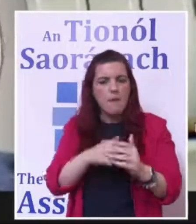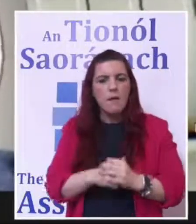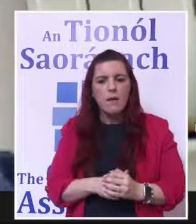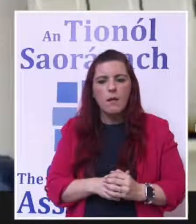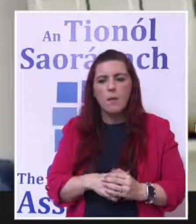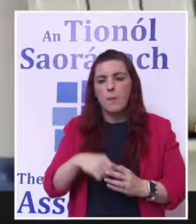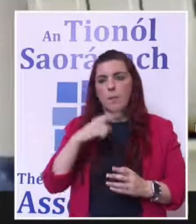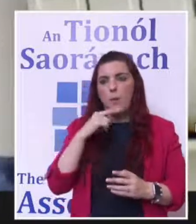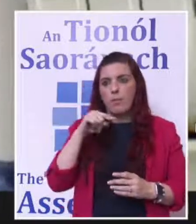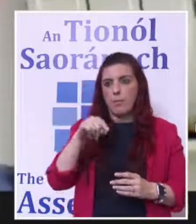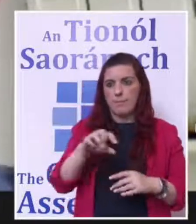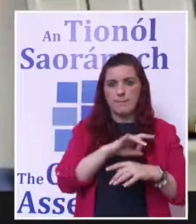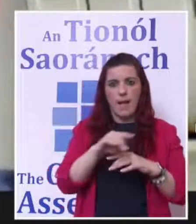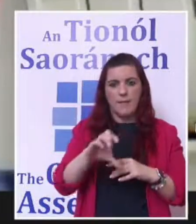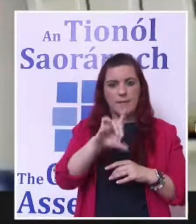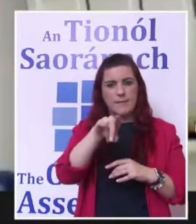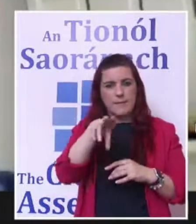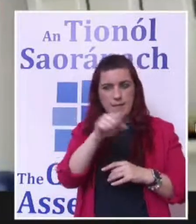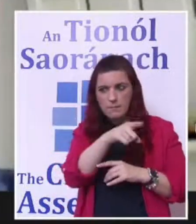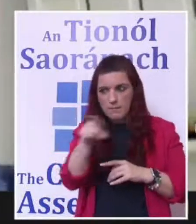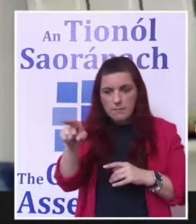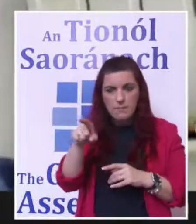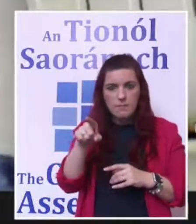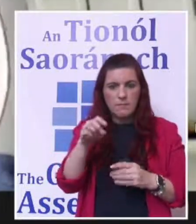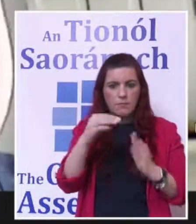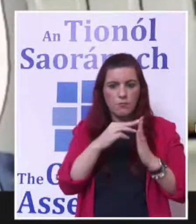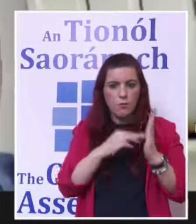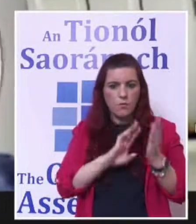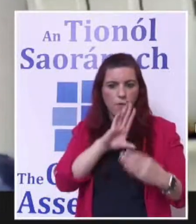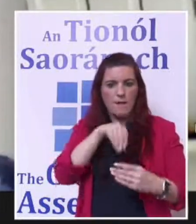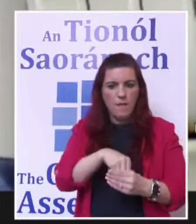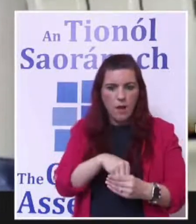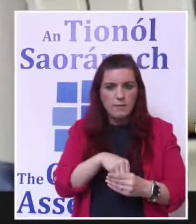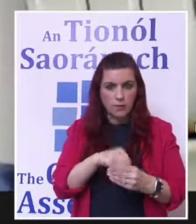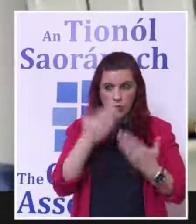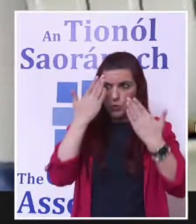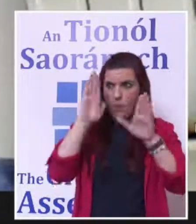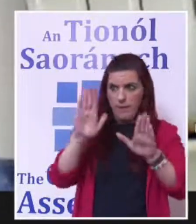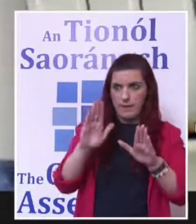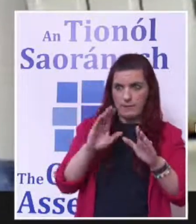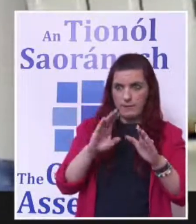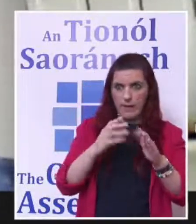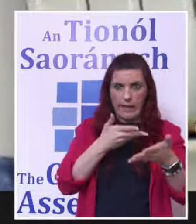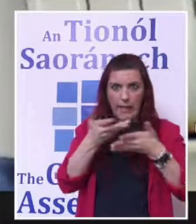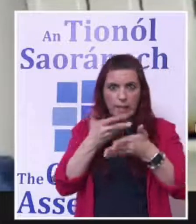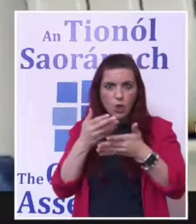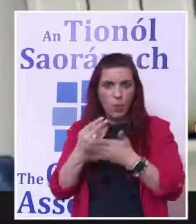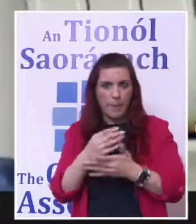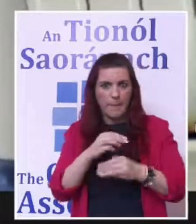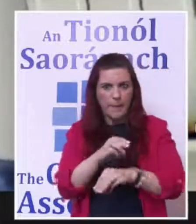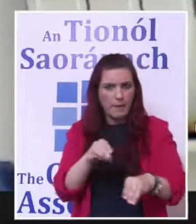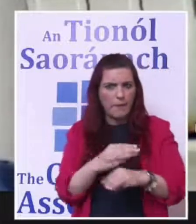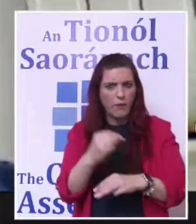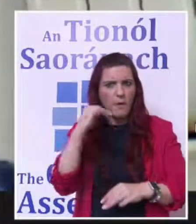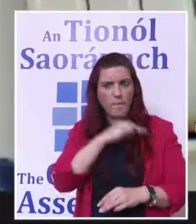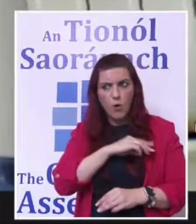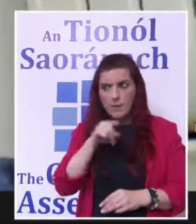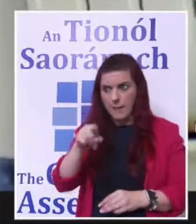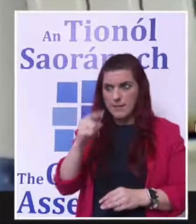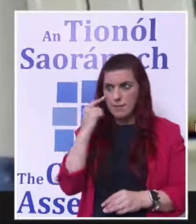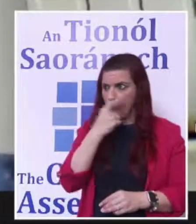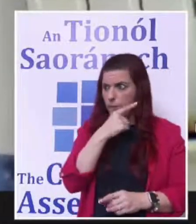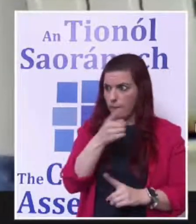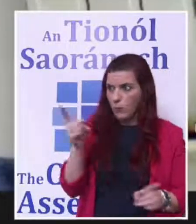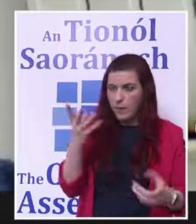absolutely critical. You are an absolute manifestation of that at the moment. but there's got to be a continuing role for